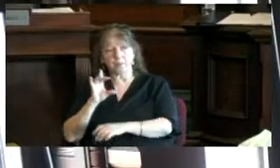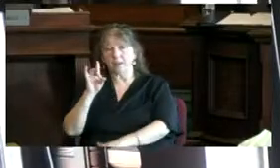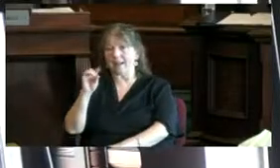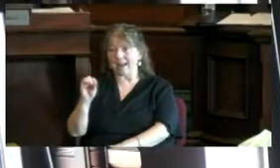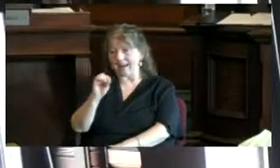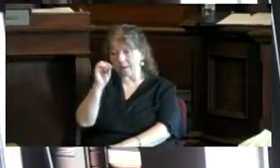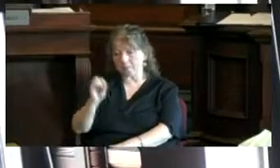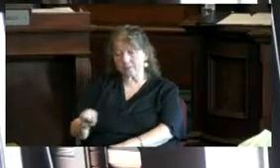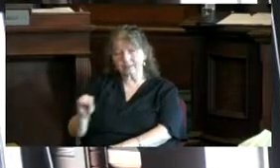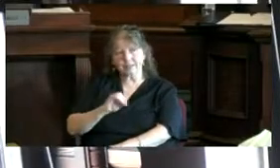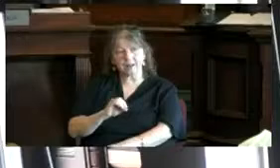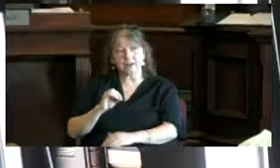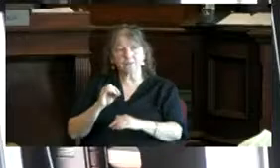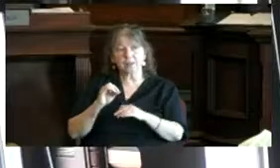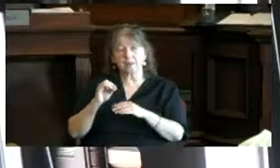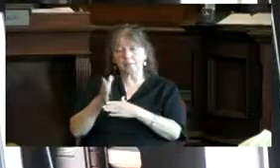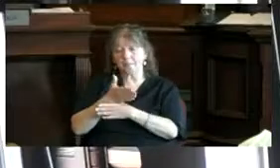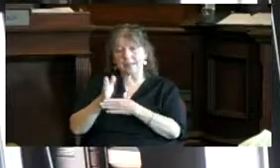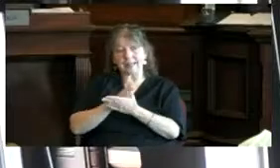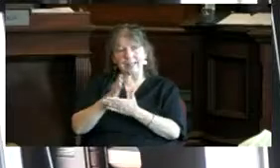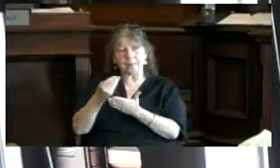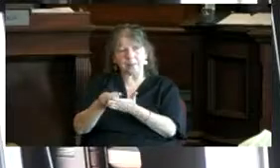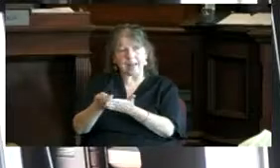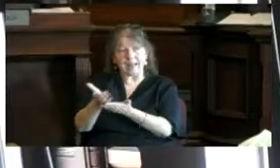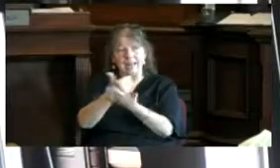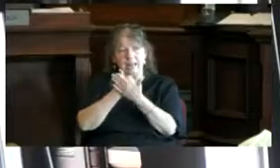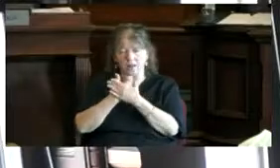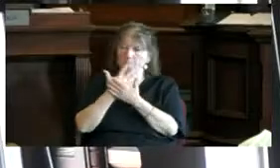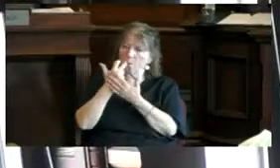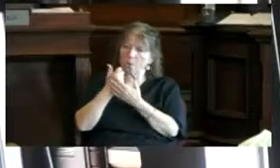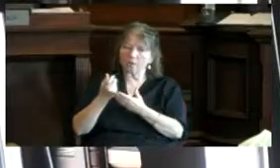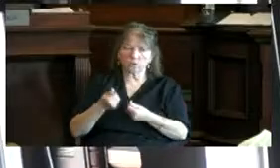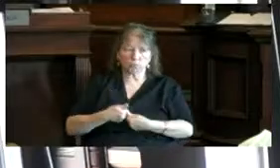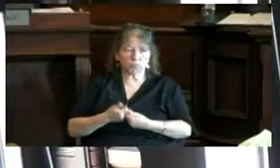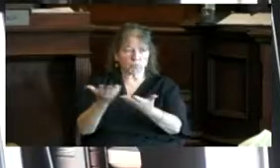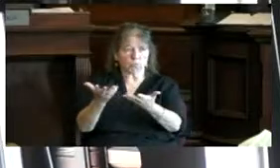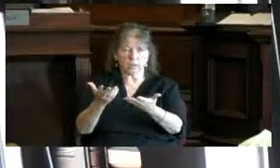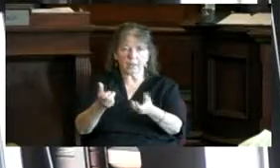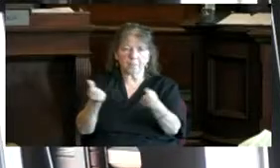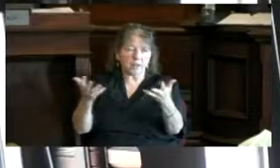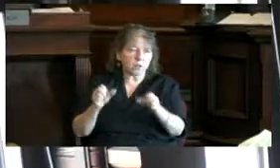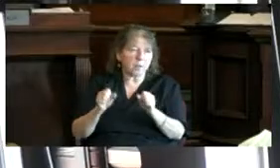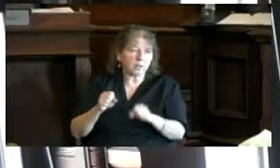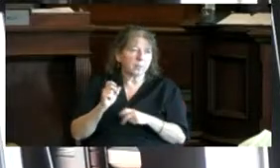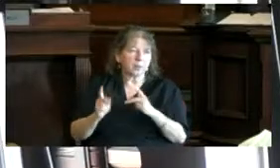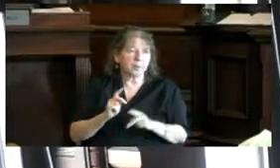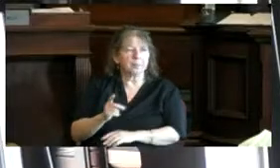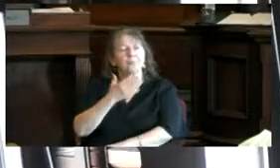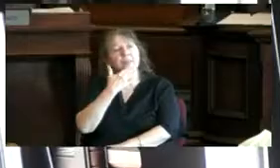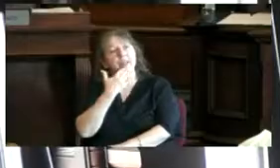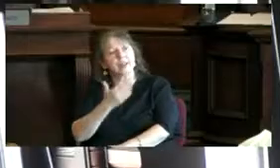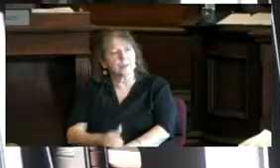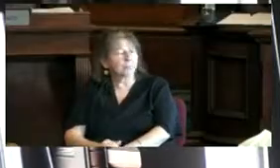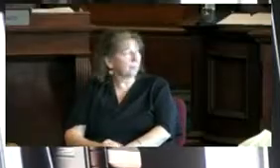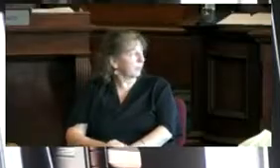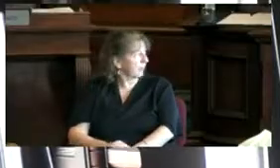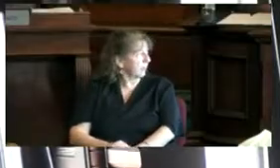income, we would want to make this as broadly available as possible. Great. Thank you, Commissioner. Very exciting.